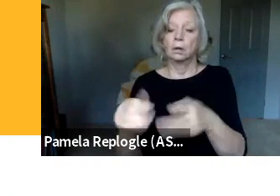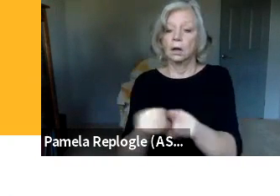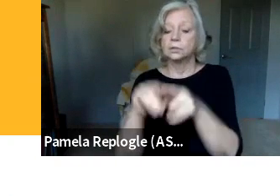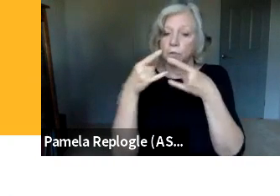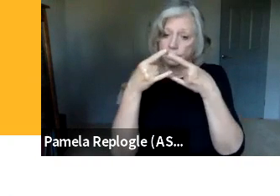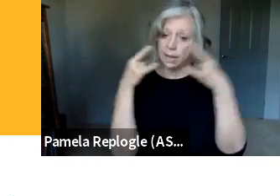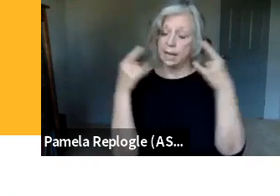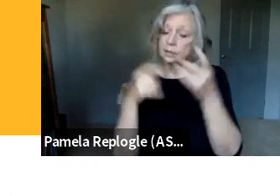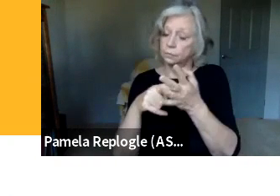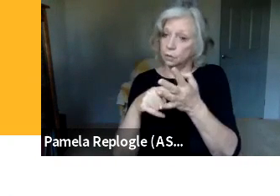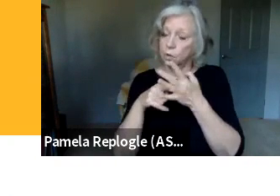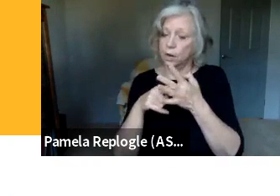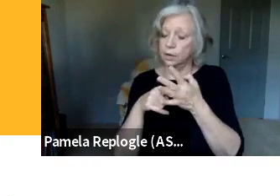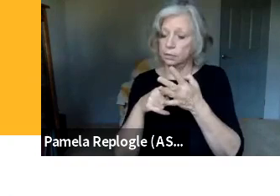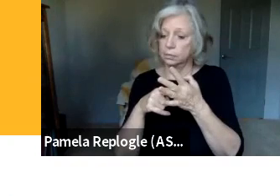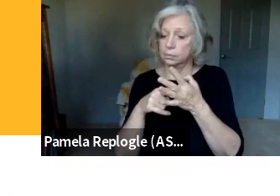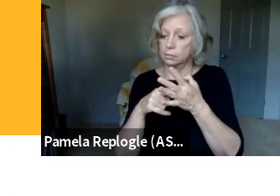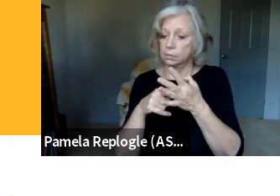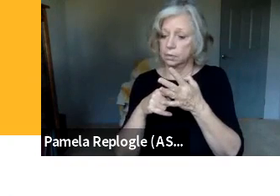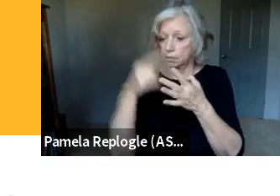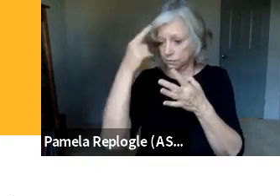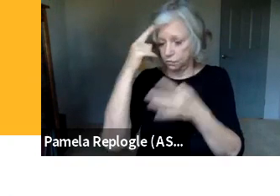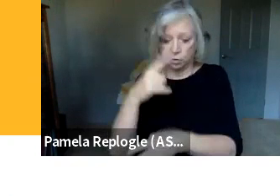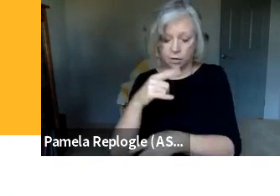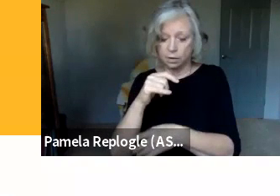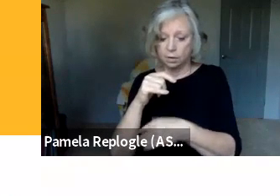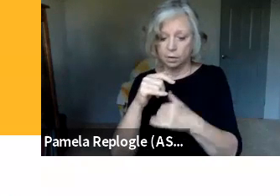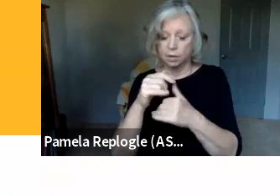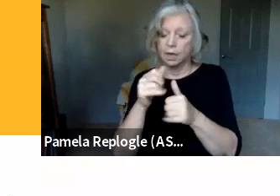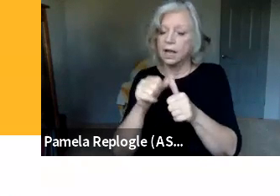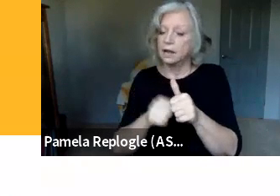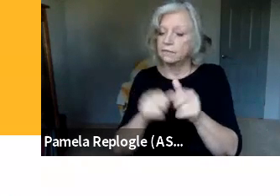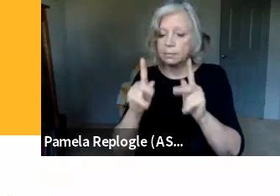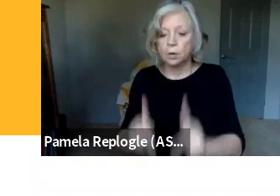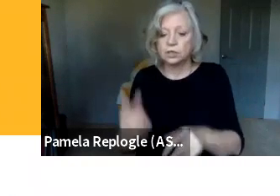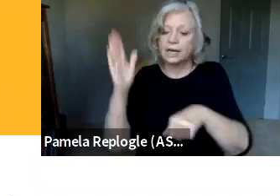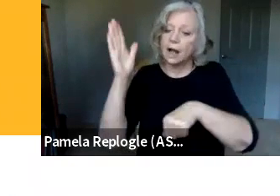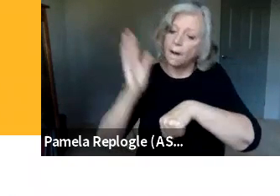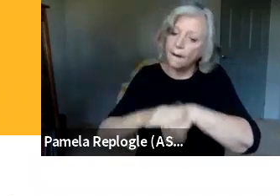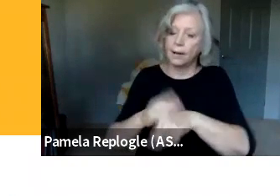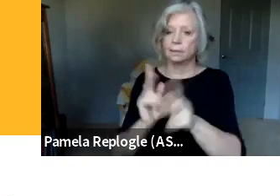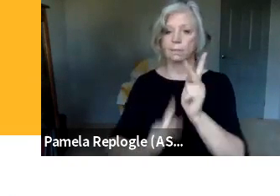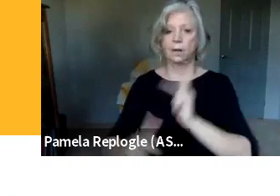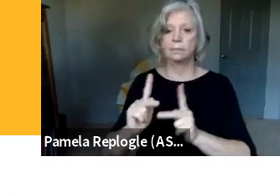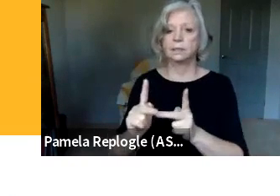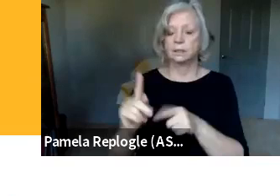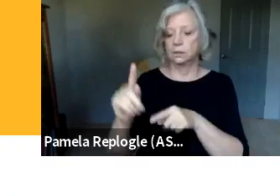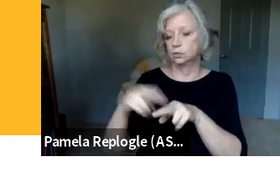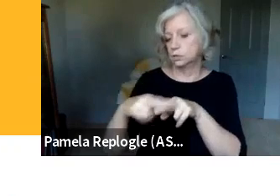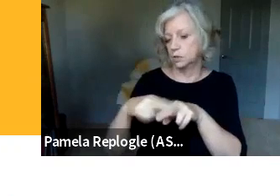still required for not just unvaccinated people, but everybody on public transportation. And so that